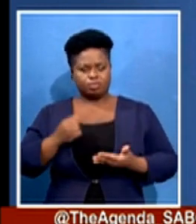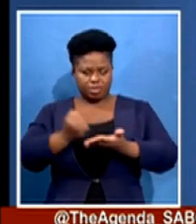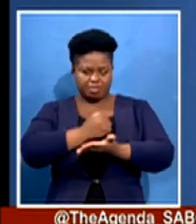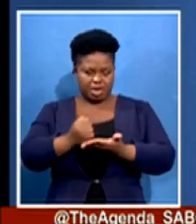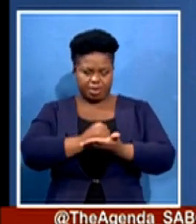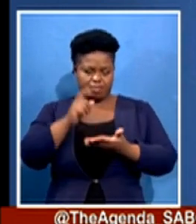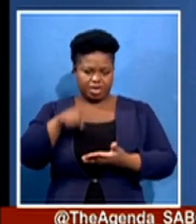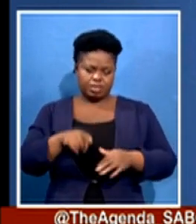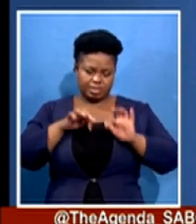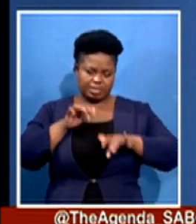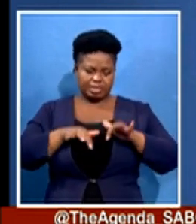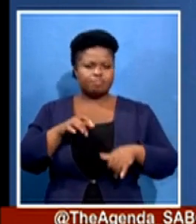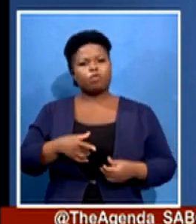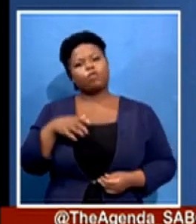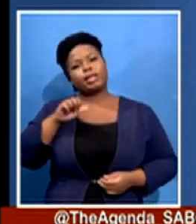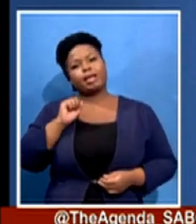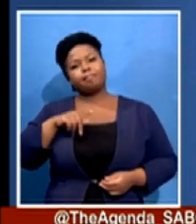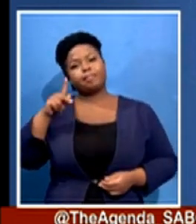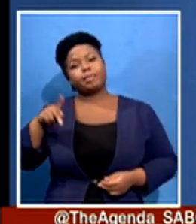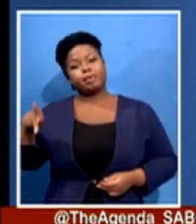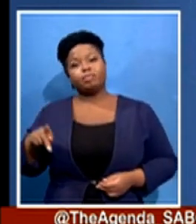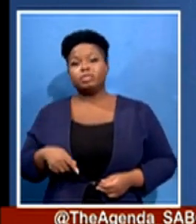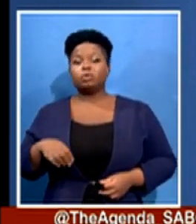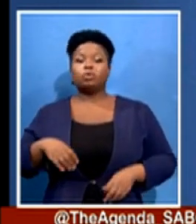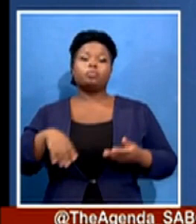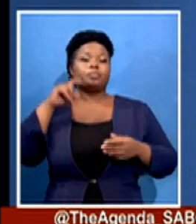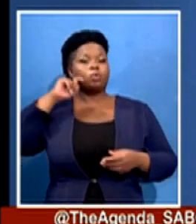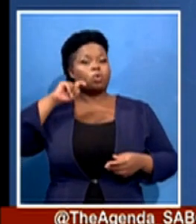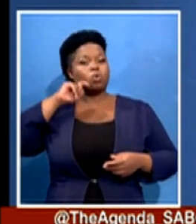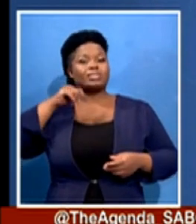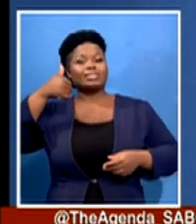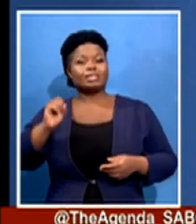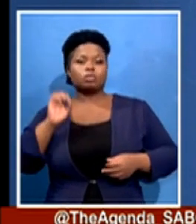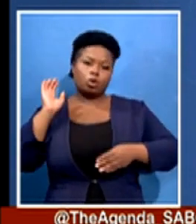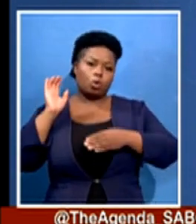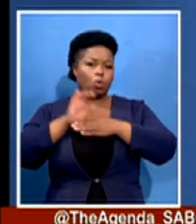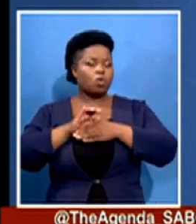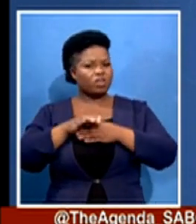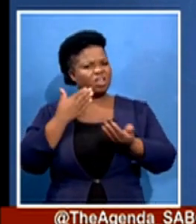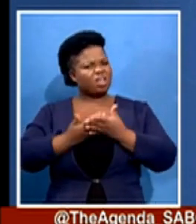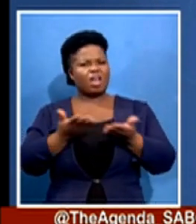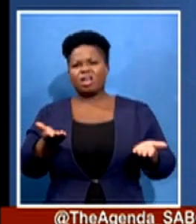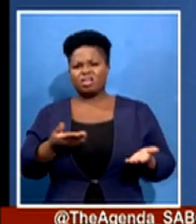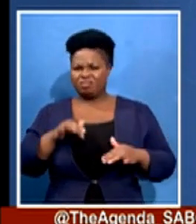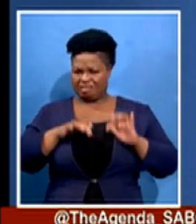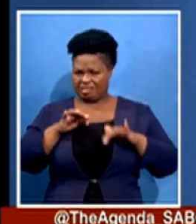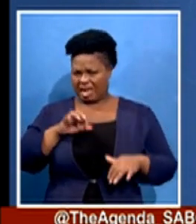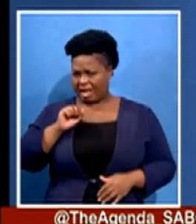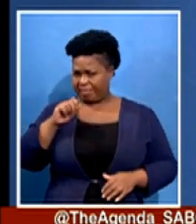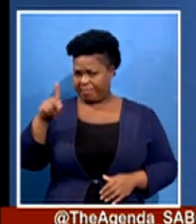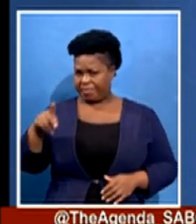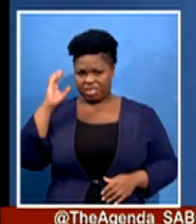for example, people over 60 to register themselves on the app. Now, from the outset, there were sort of gremlins in the